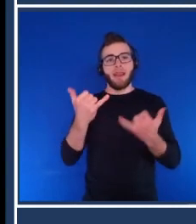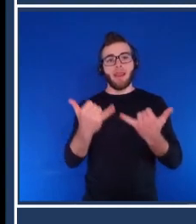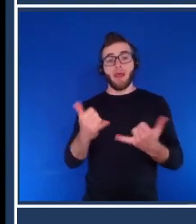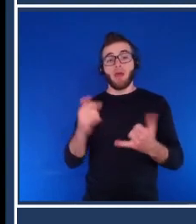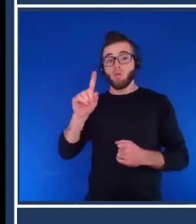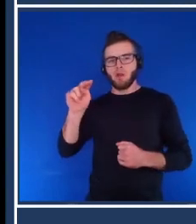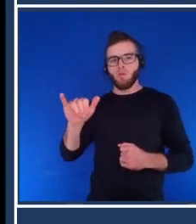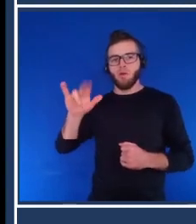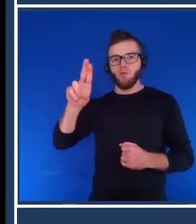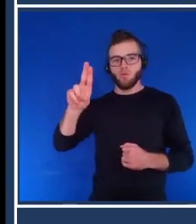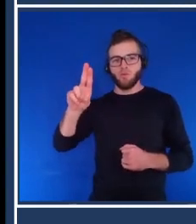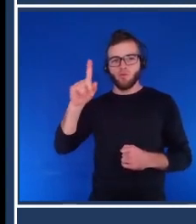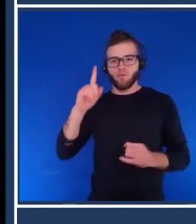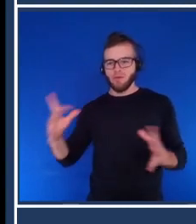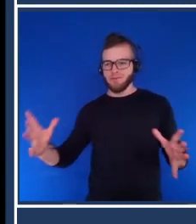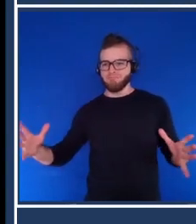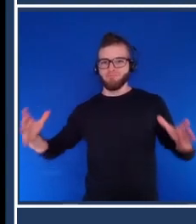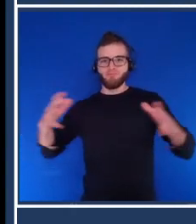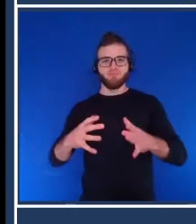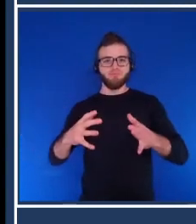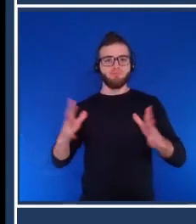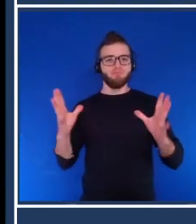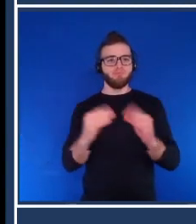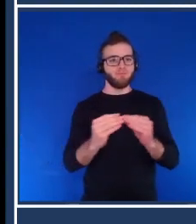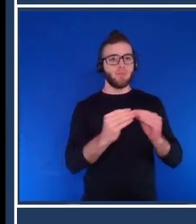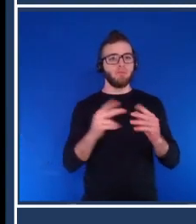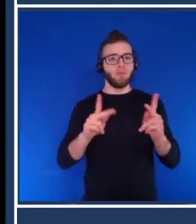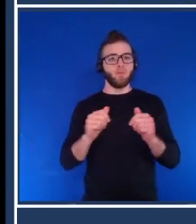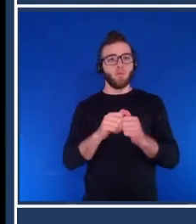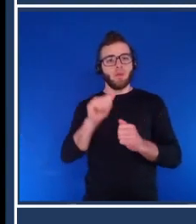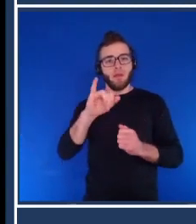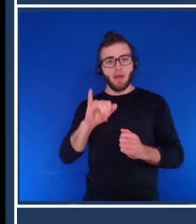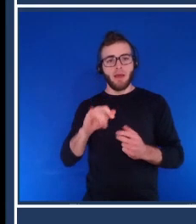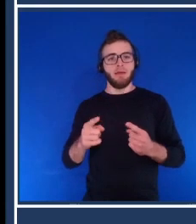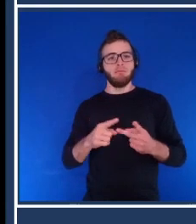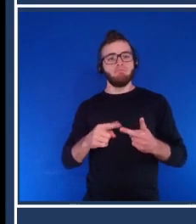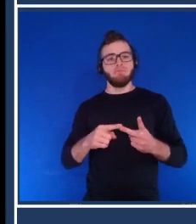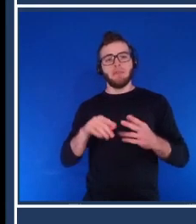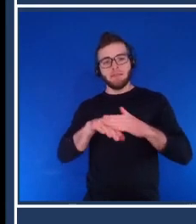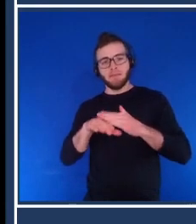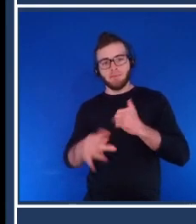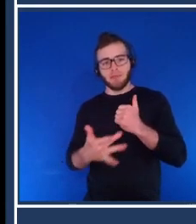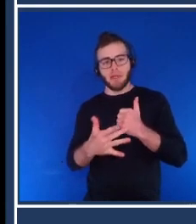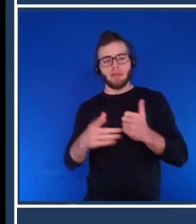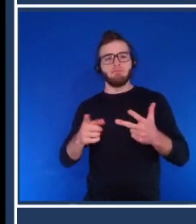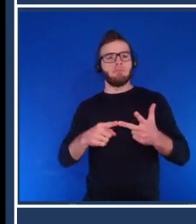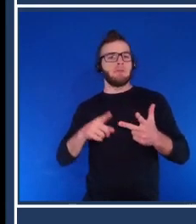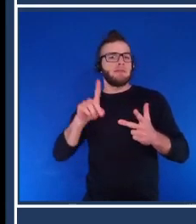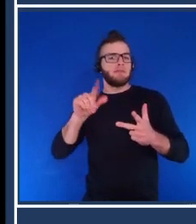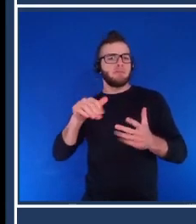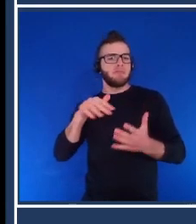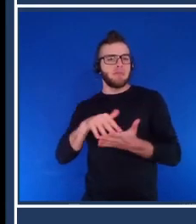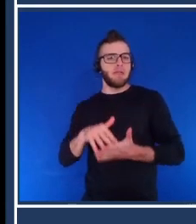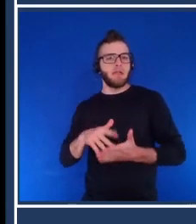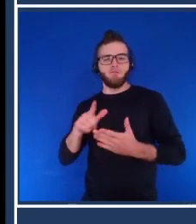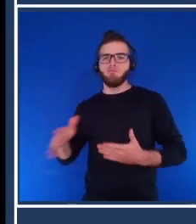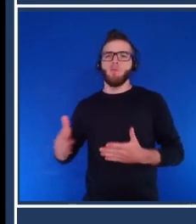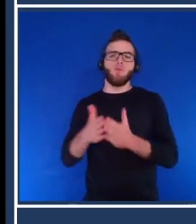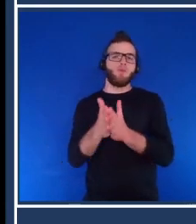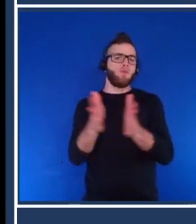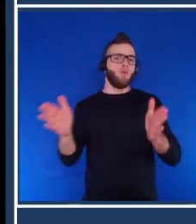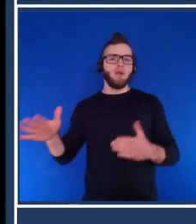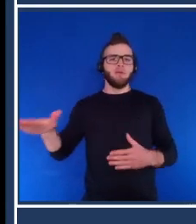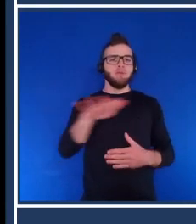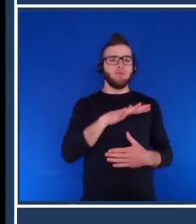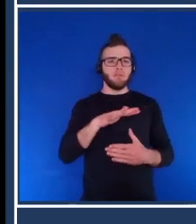in the areas of AI, accessible technologies, and disability studies from across academia and industry for a 2-day